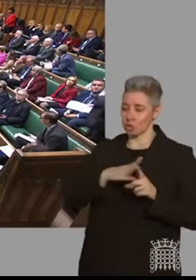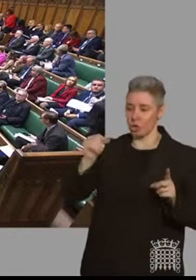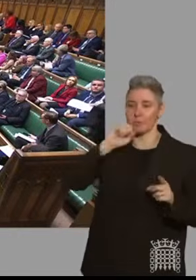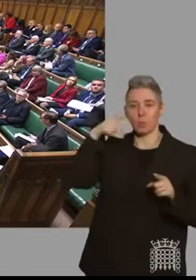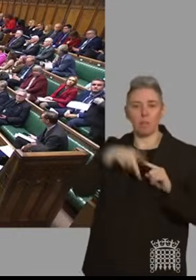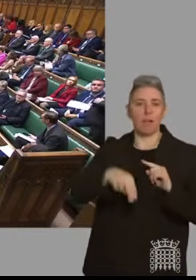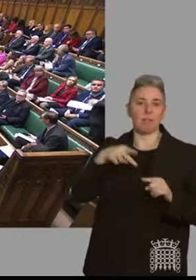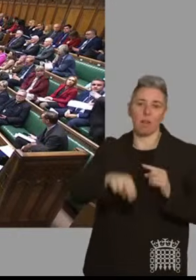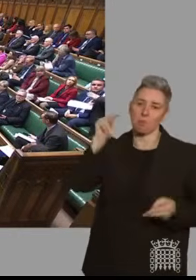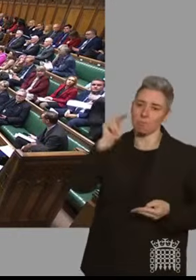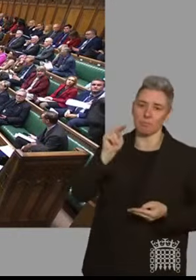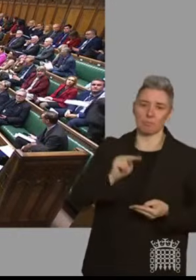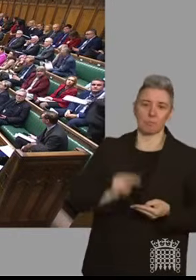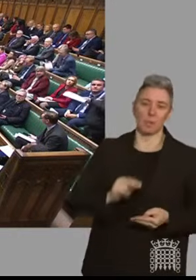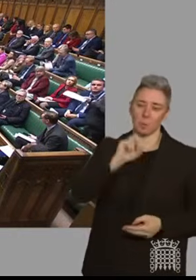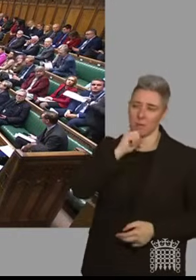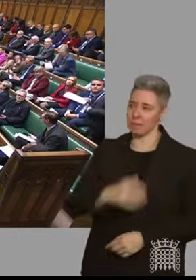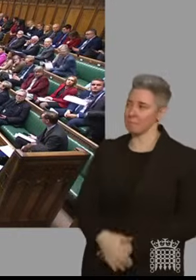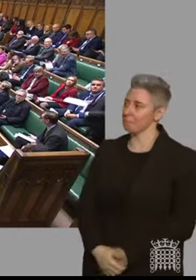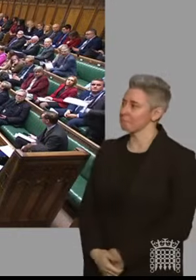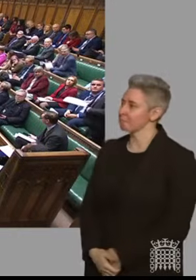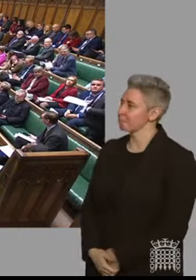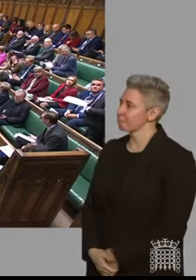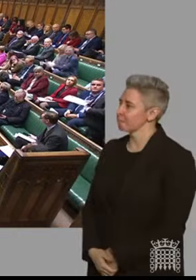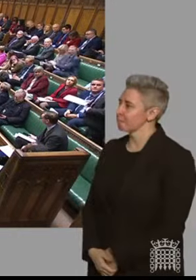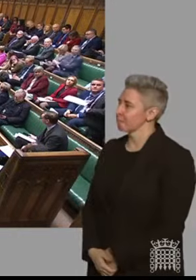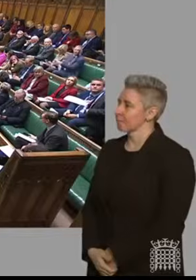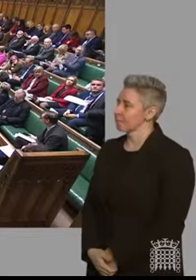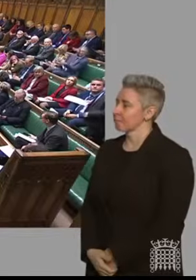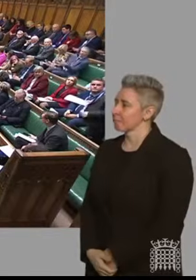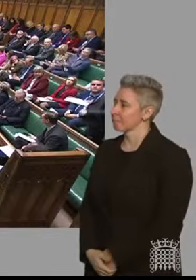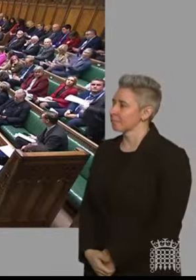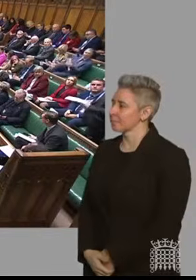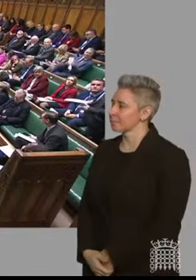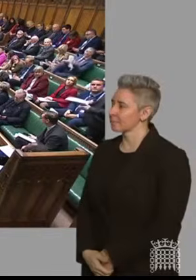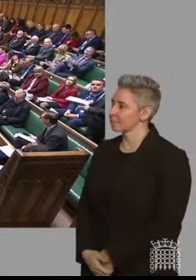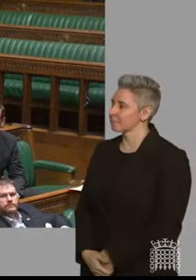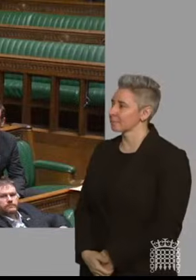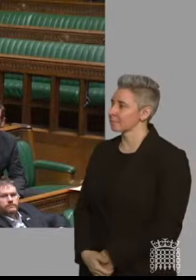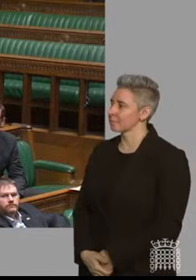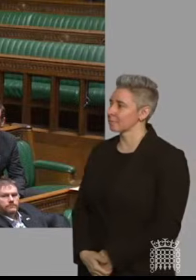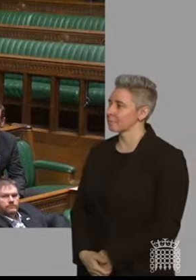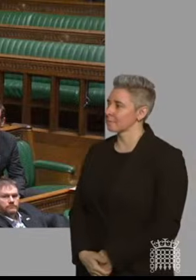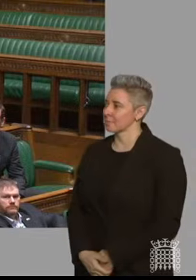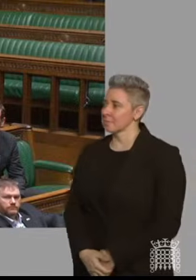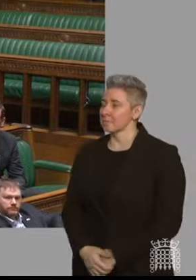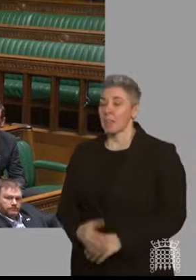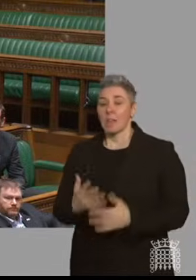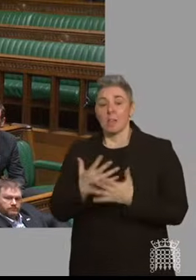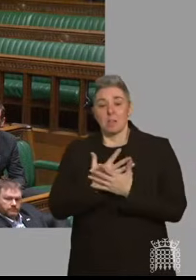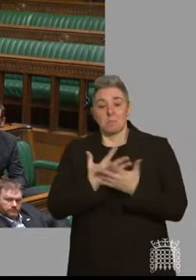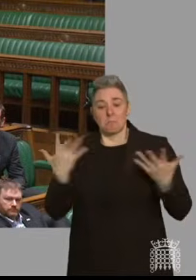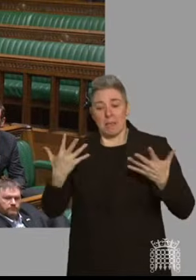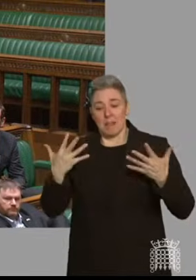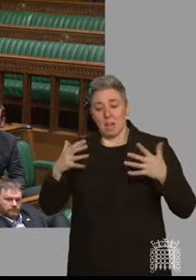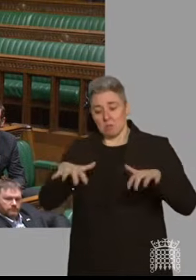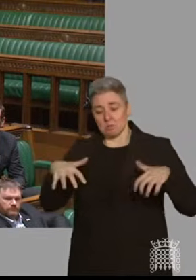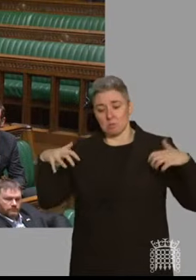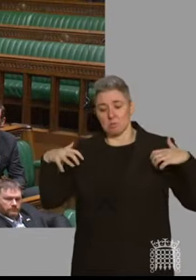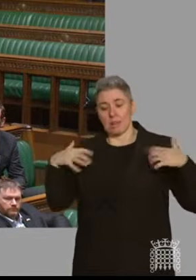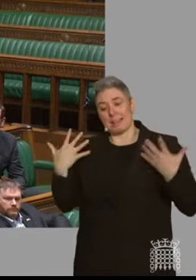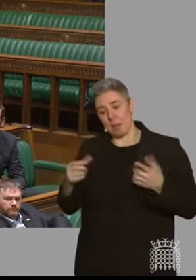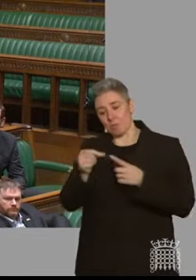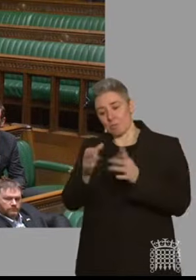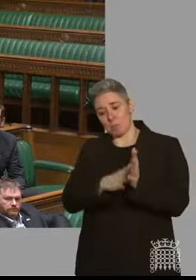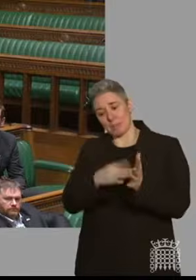Thank you, Mr. Speaker. Many of his backbenchers, and now it seems the Prime Minister himself, have taken to referring to the European Court of Human Rights as a foreign court,